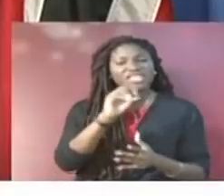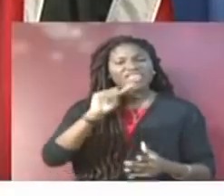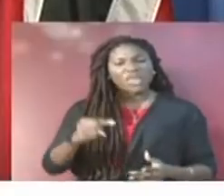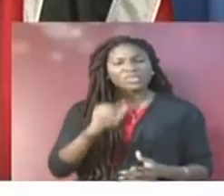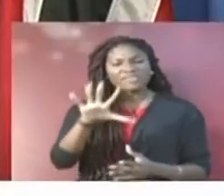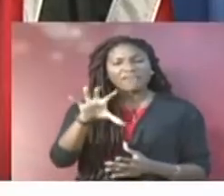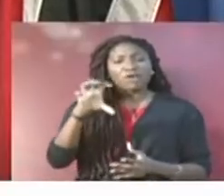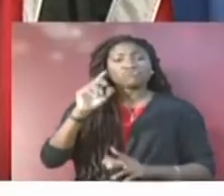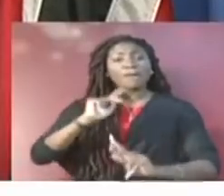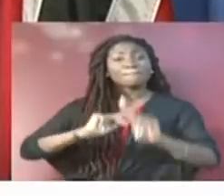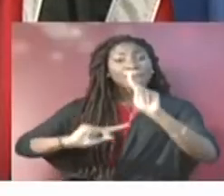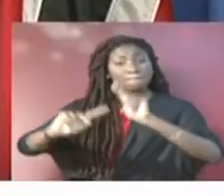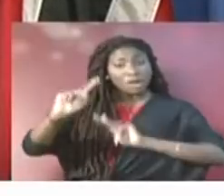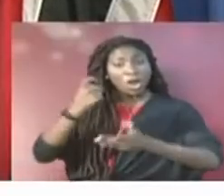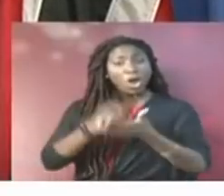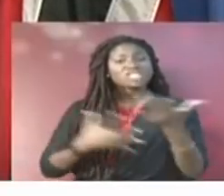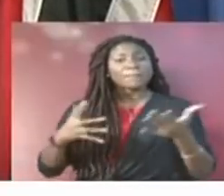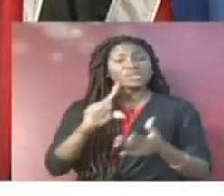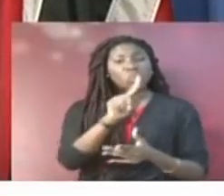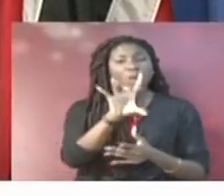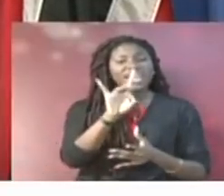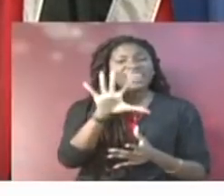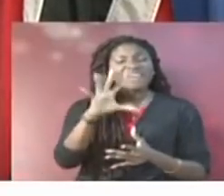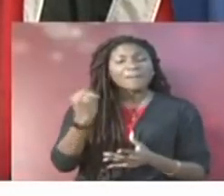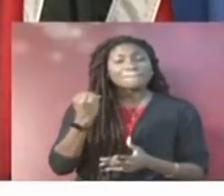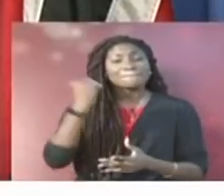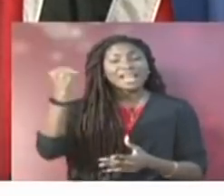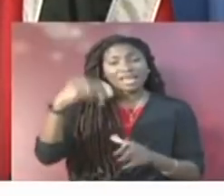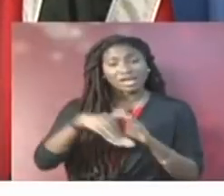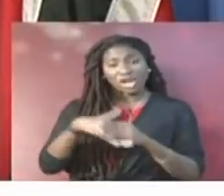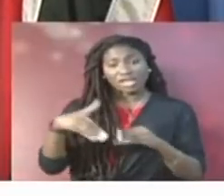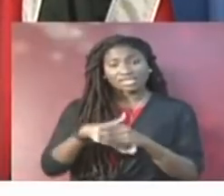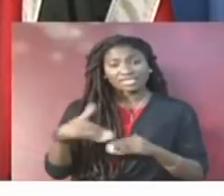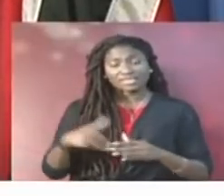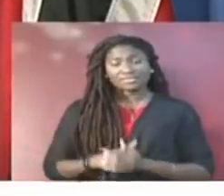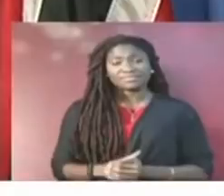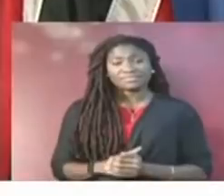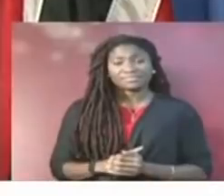30,500 of them. That's $185 million.